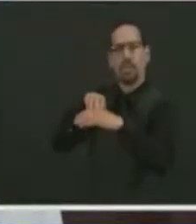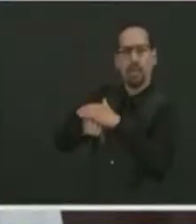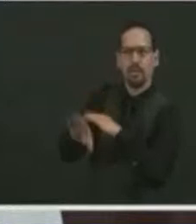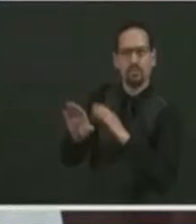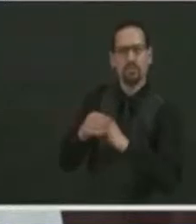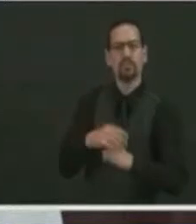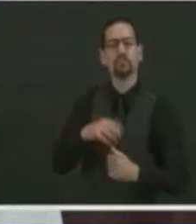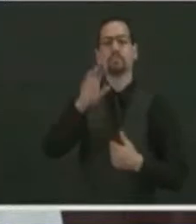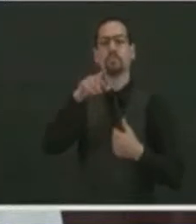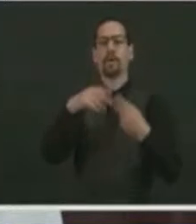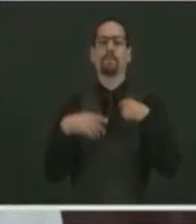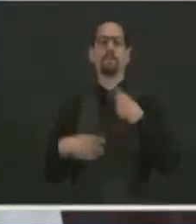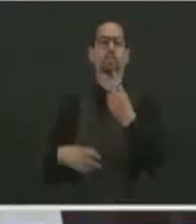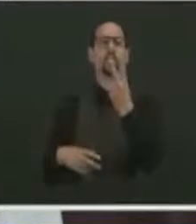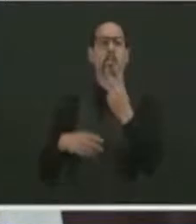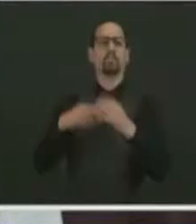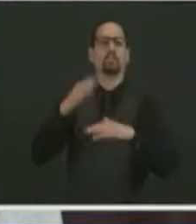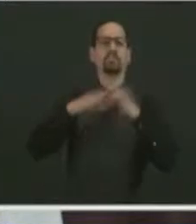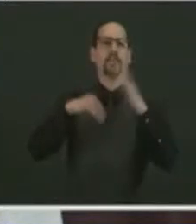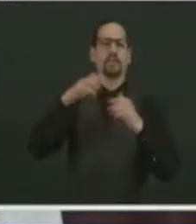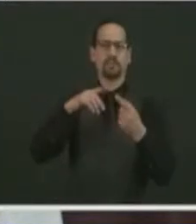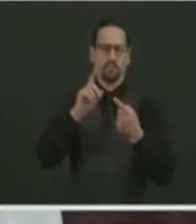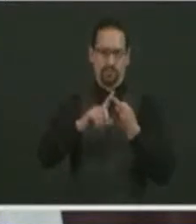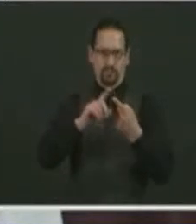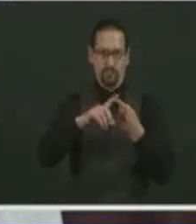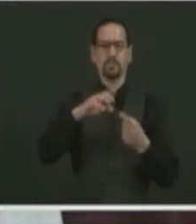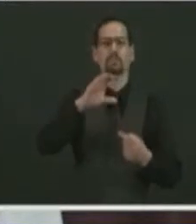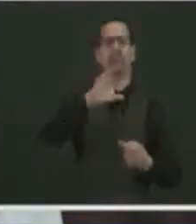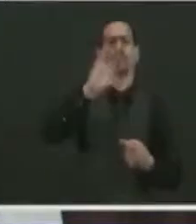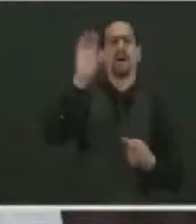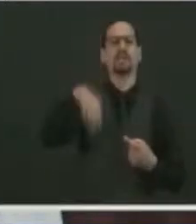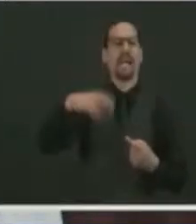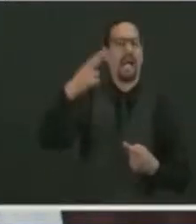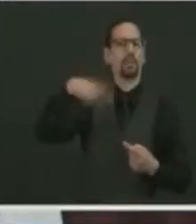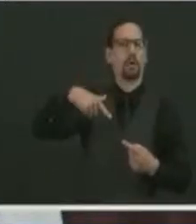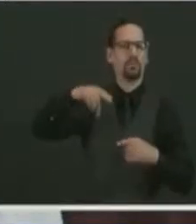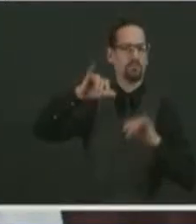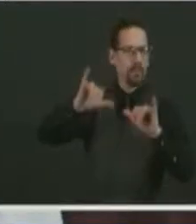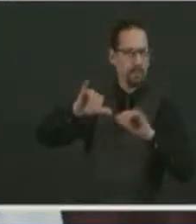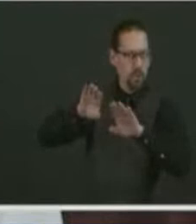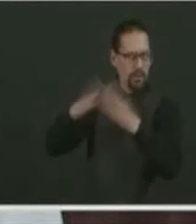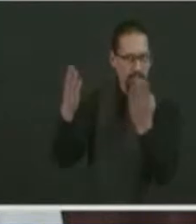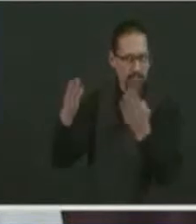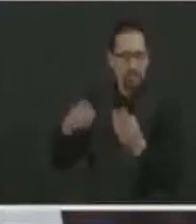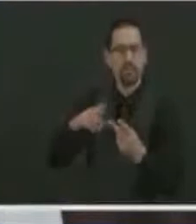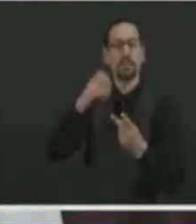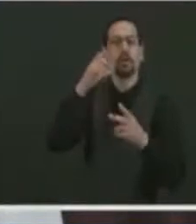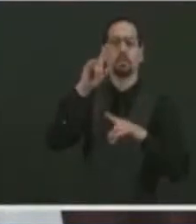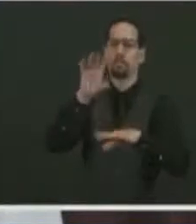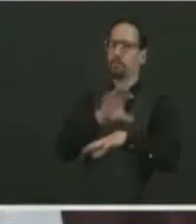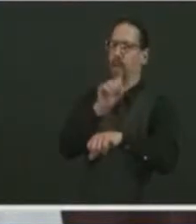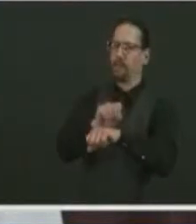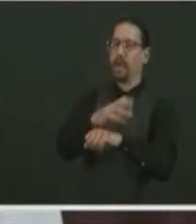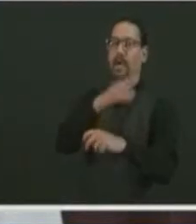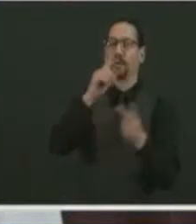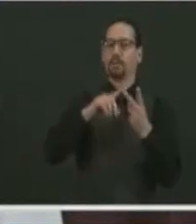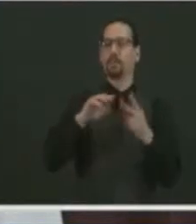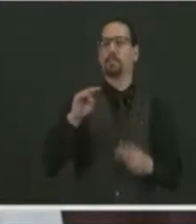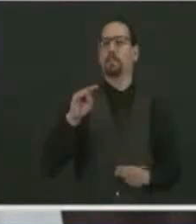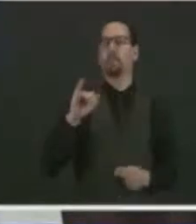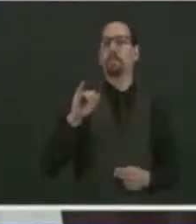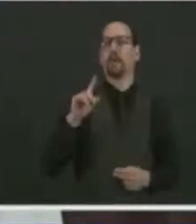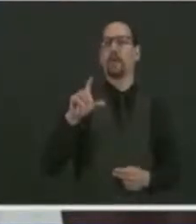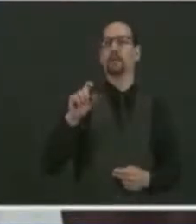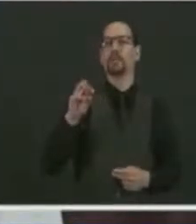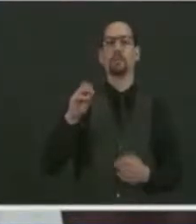our satellite location in Middletown are open by appointment only, and all other branch locations at